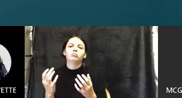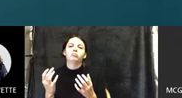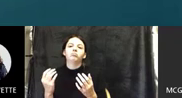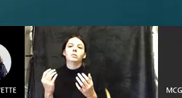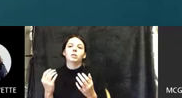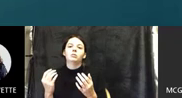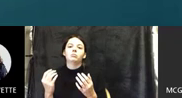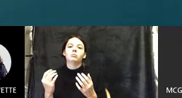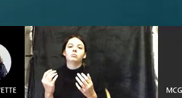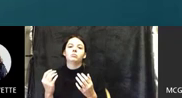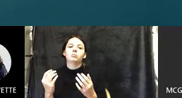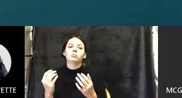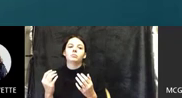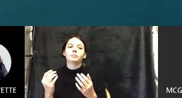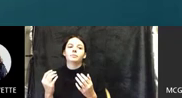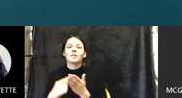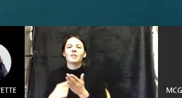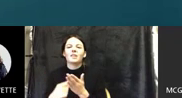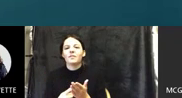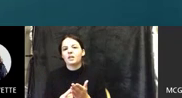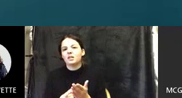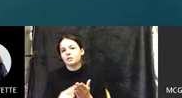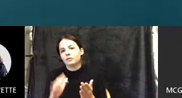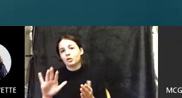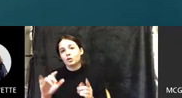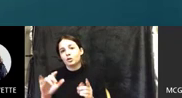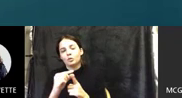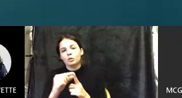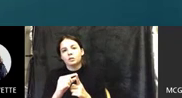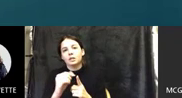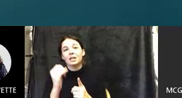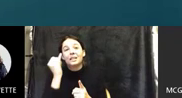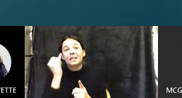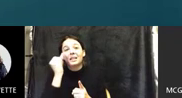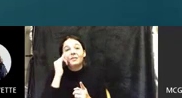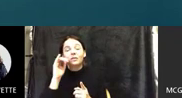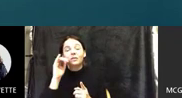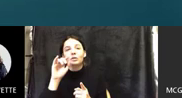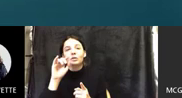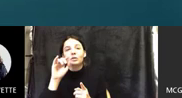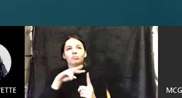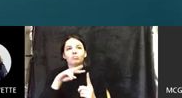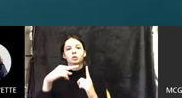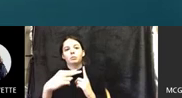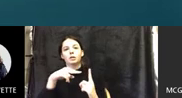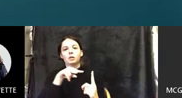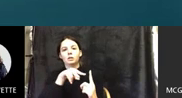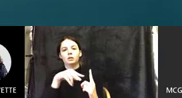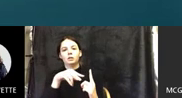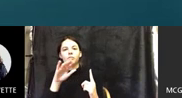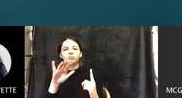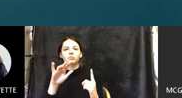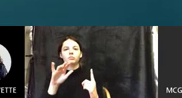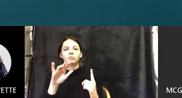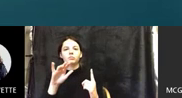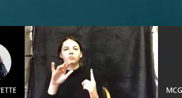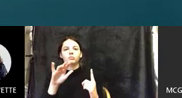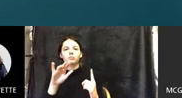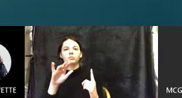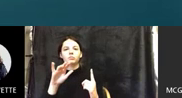will represent you and your writing for a very long time. Your writing could also change